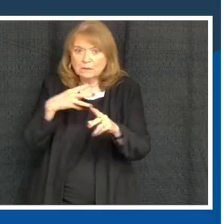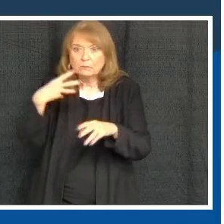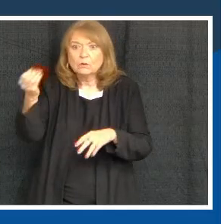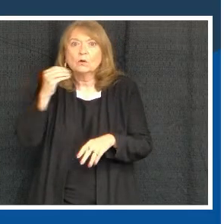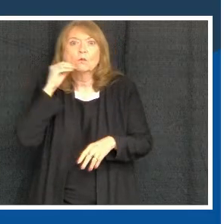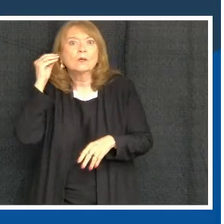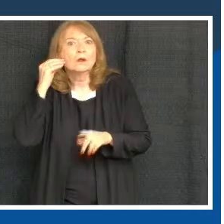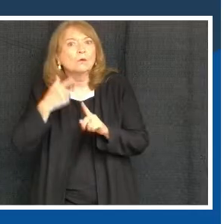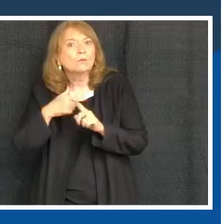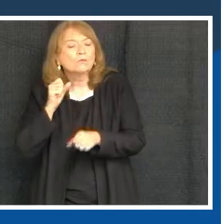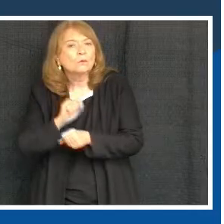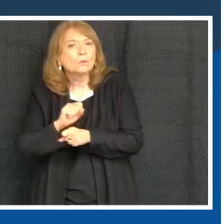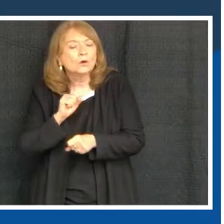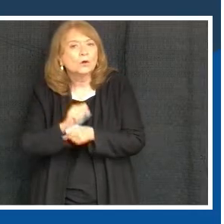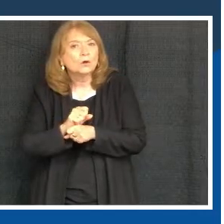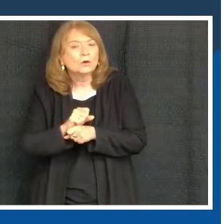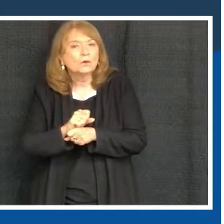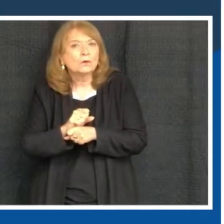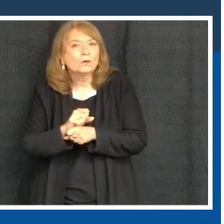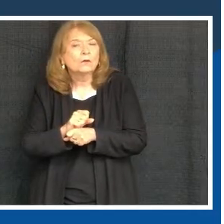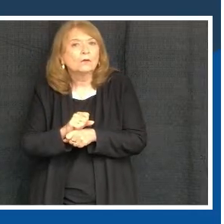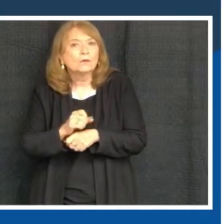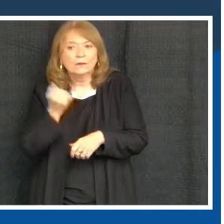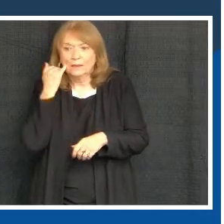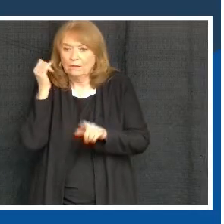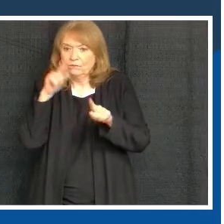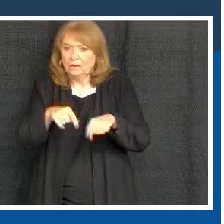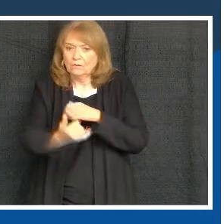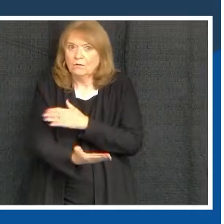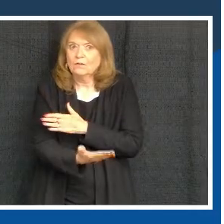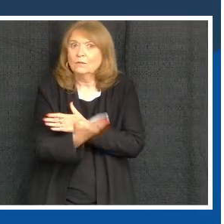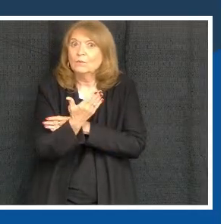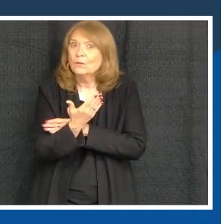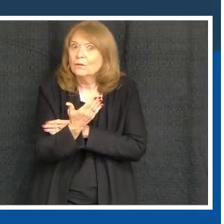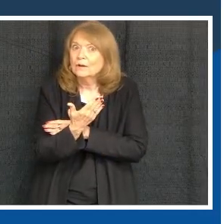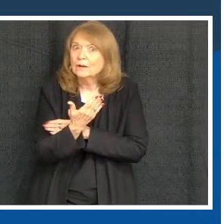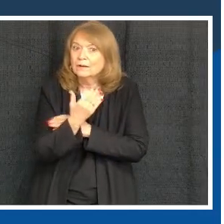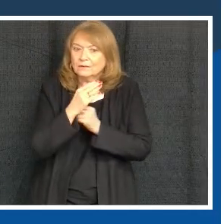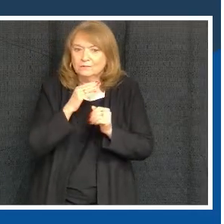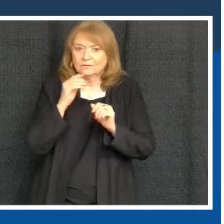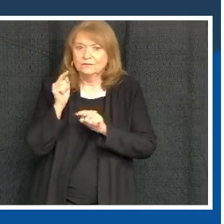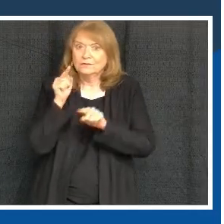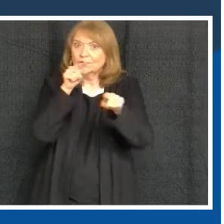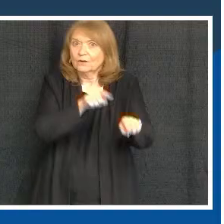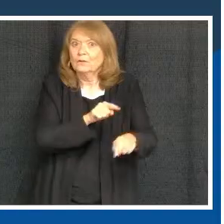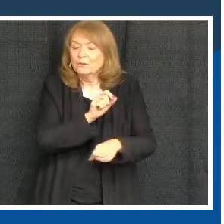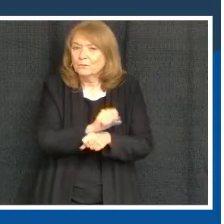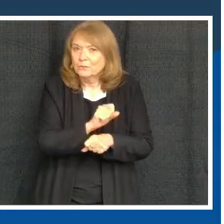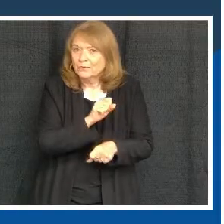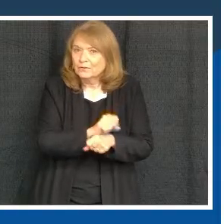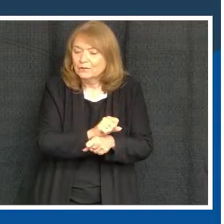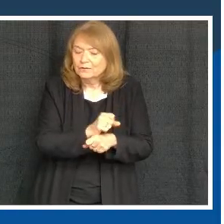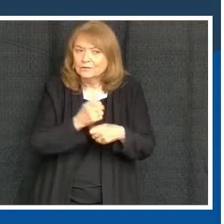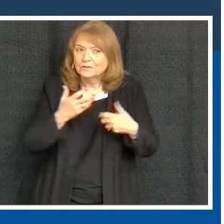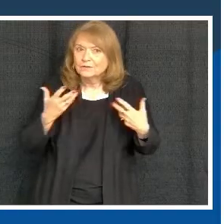work. They had to have gone that morning to get to work.